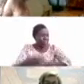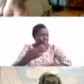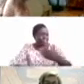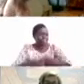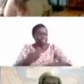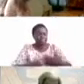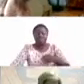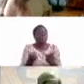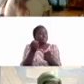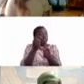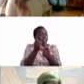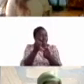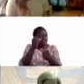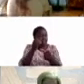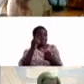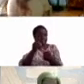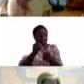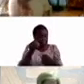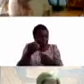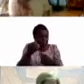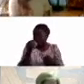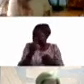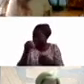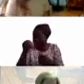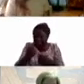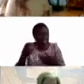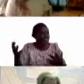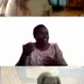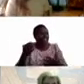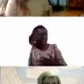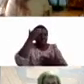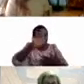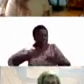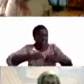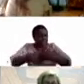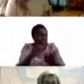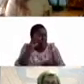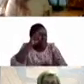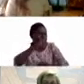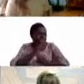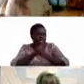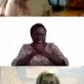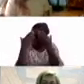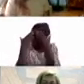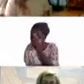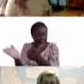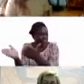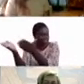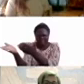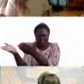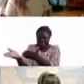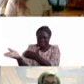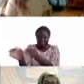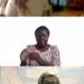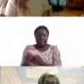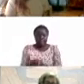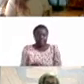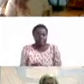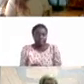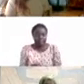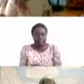see that people who have disabilities are incapable of procreating